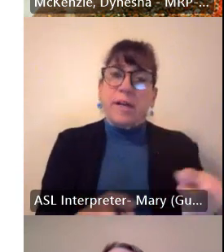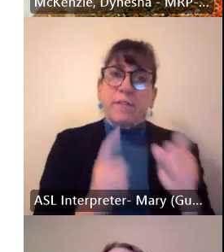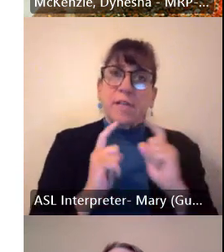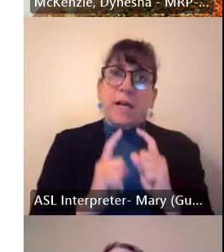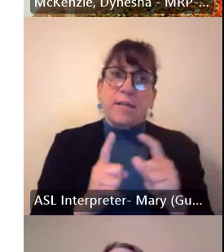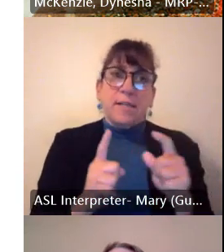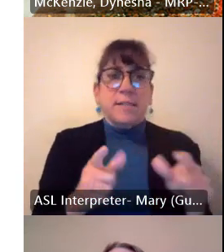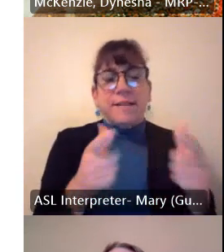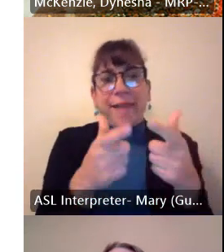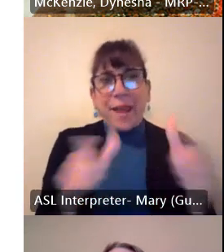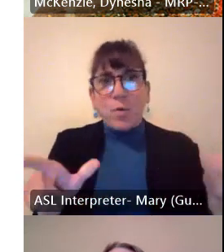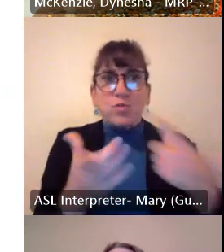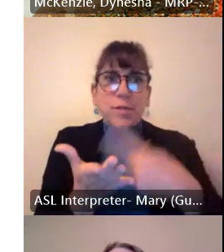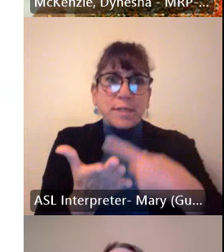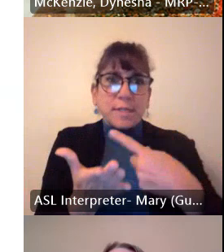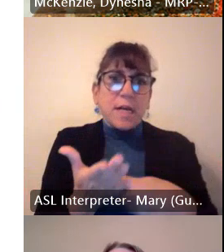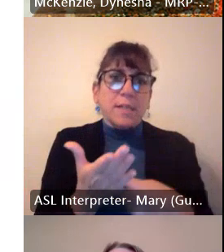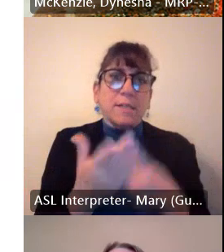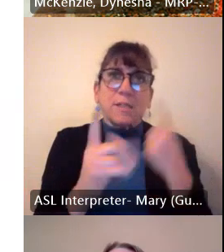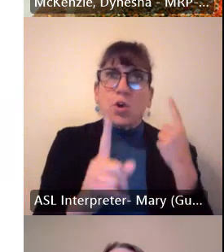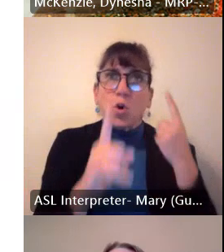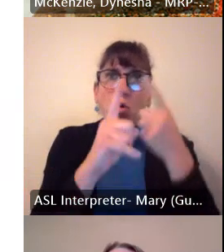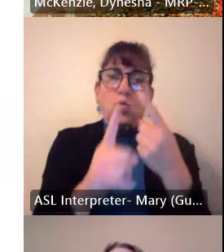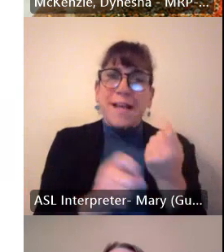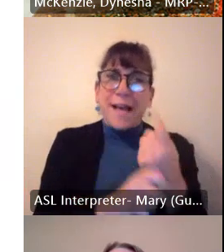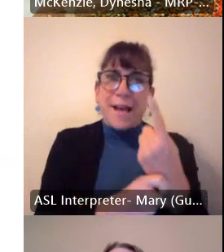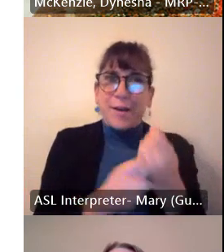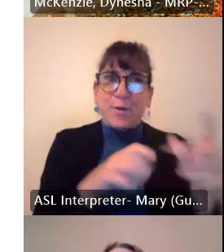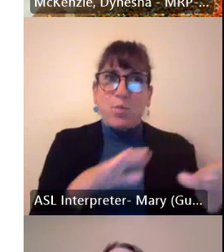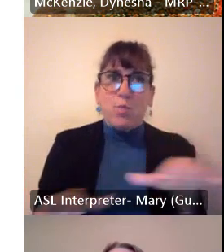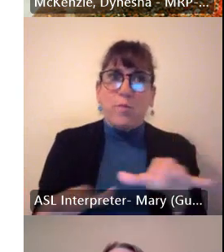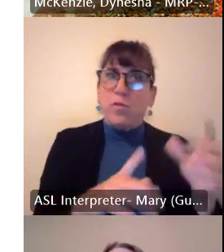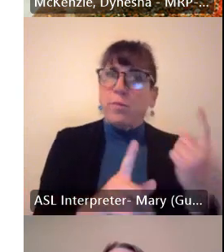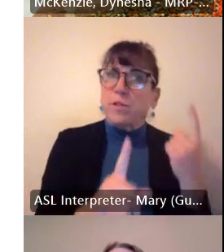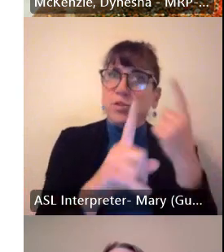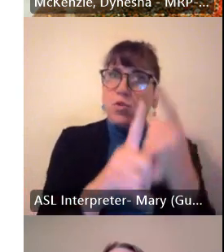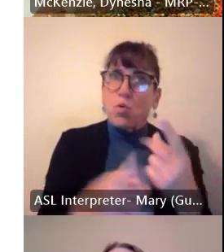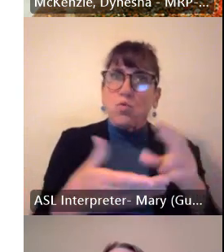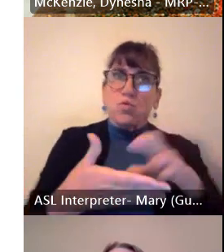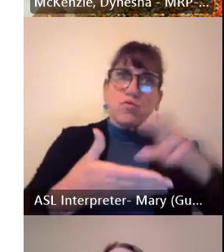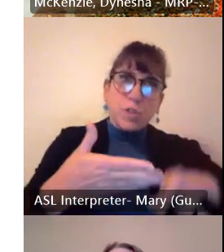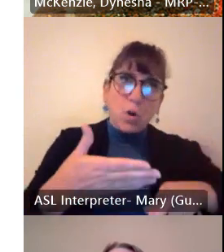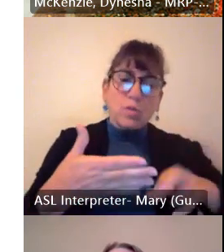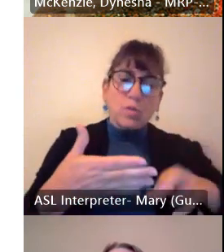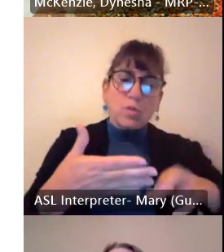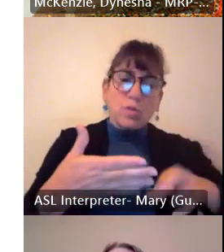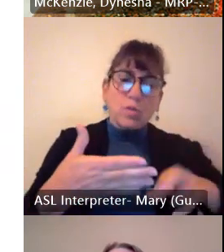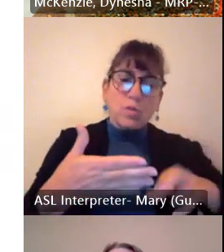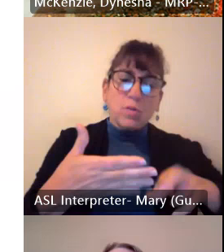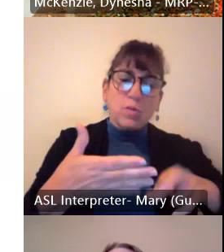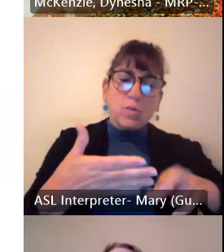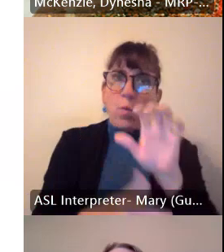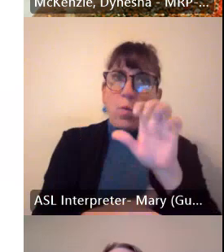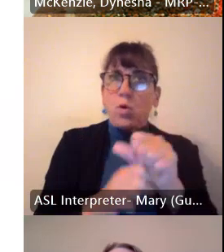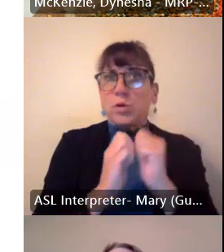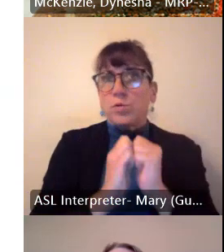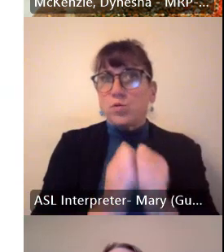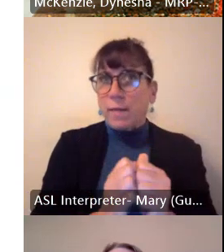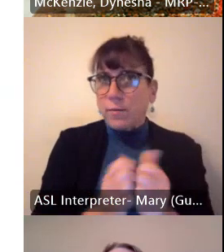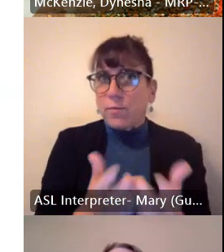goals, annual performance goals, and performance results, and how all of that works together in a way that